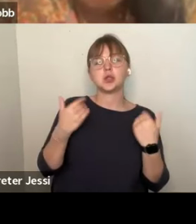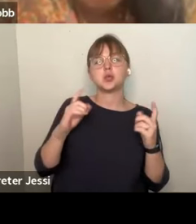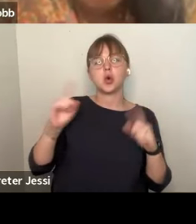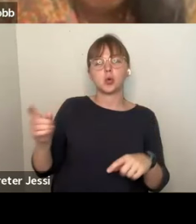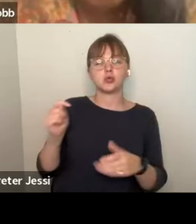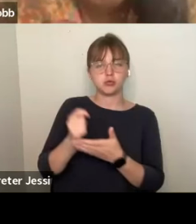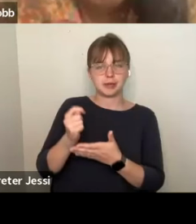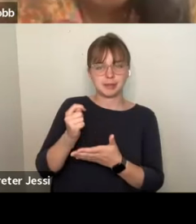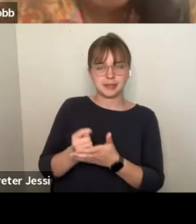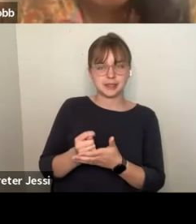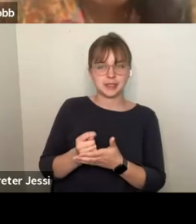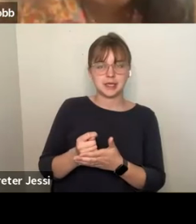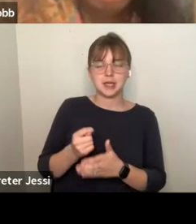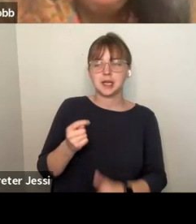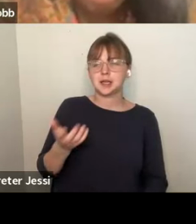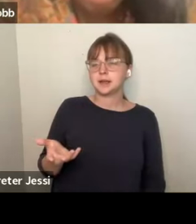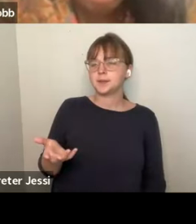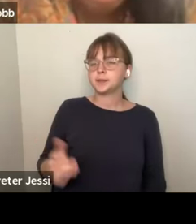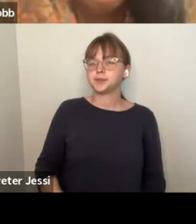once a